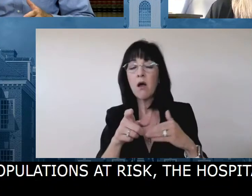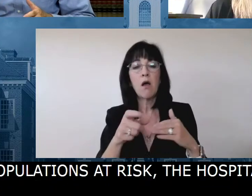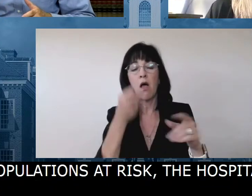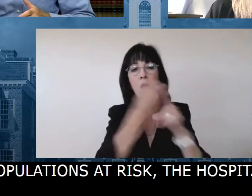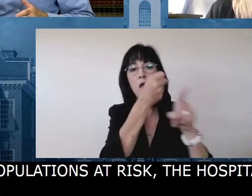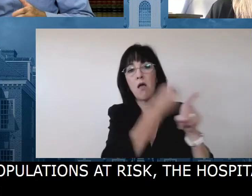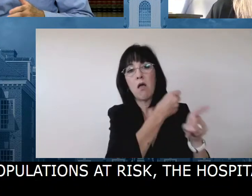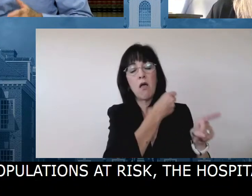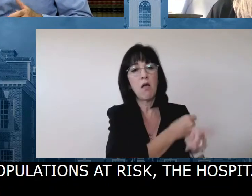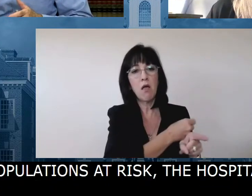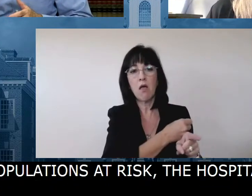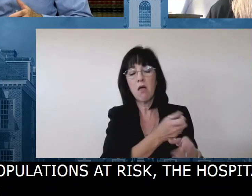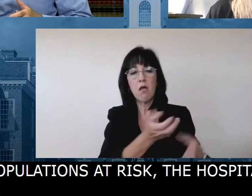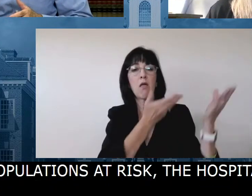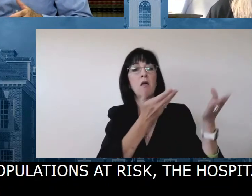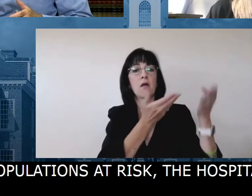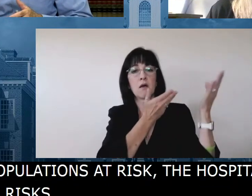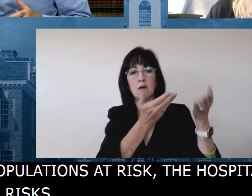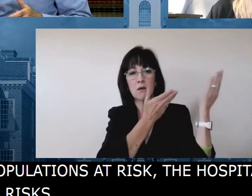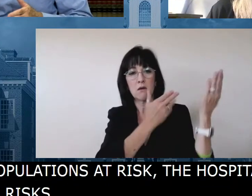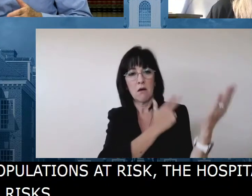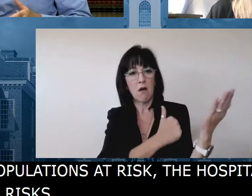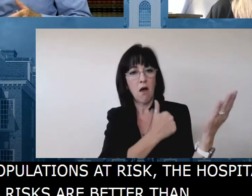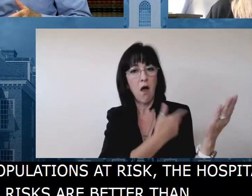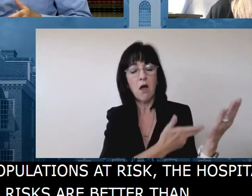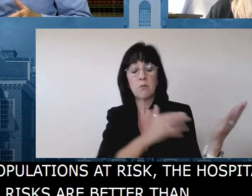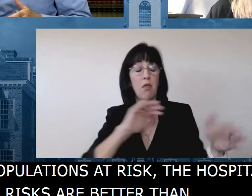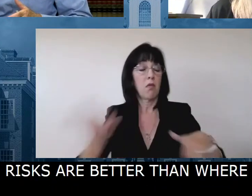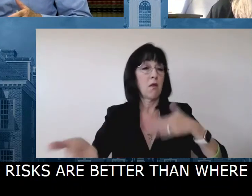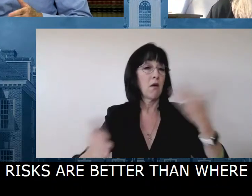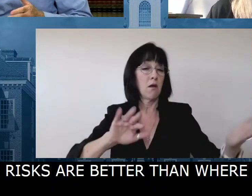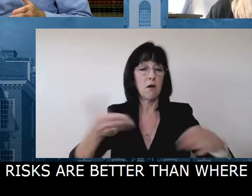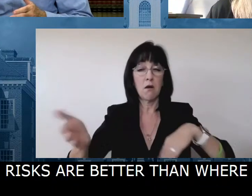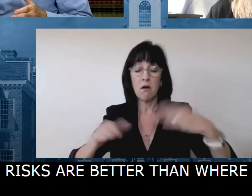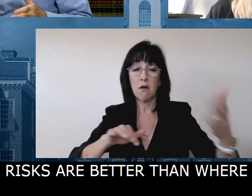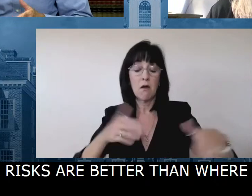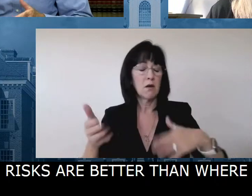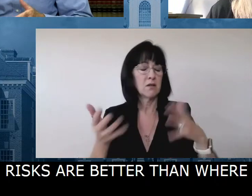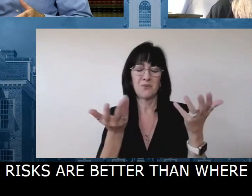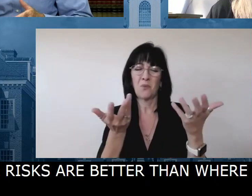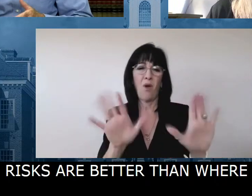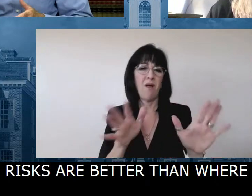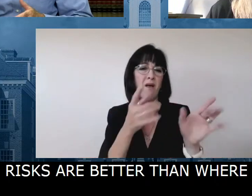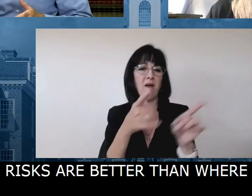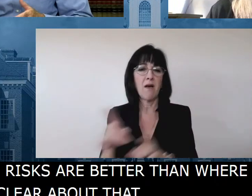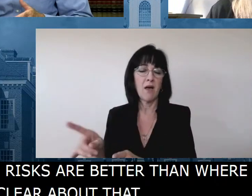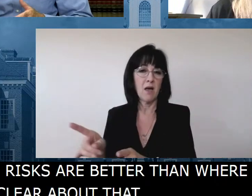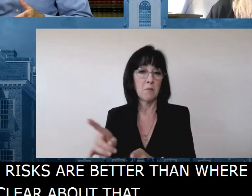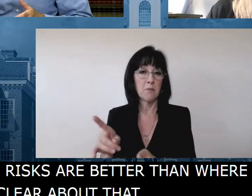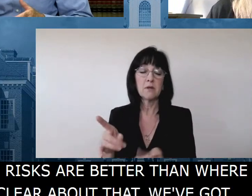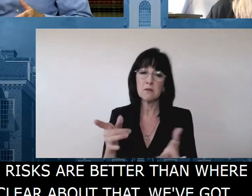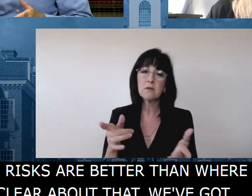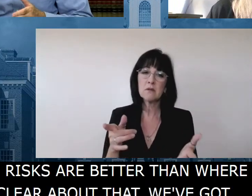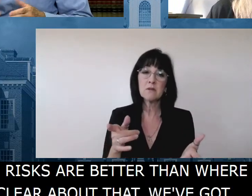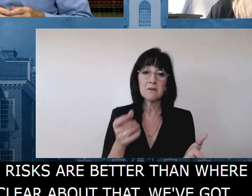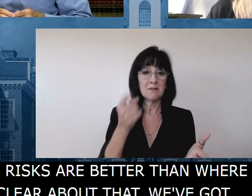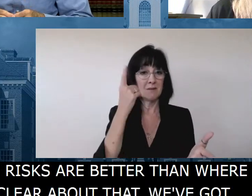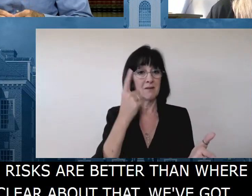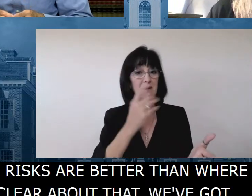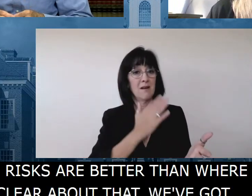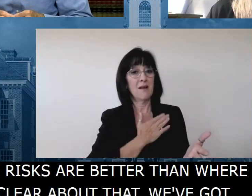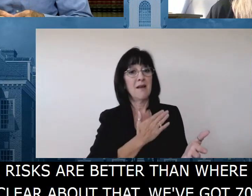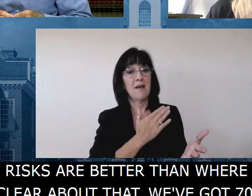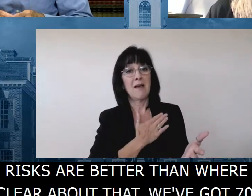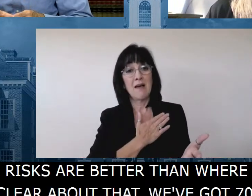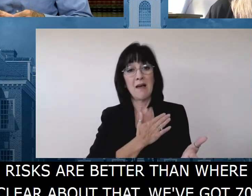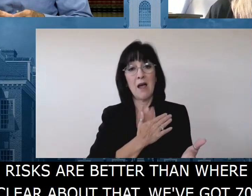better than where they were before. Let's just be clear about that. We've got 70%, 73%